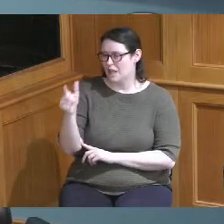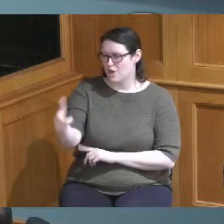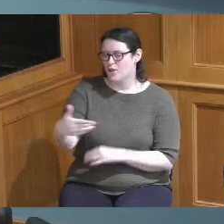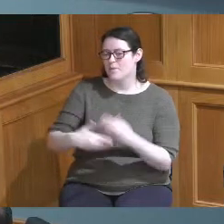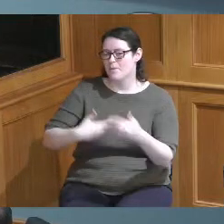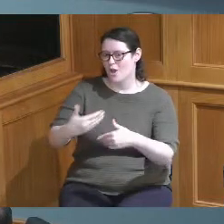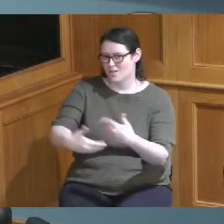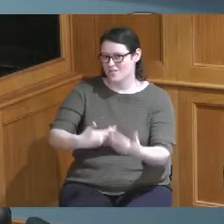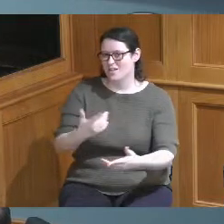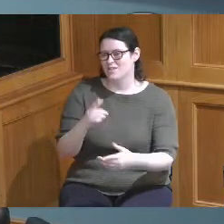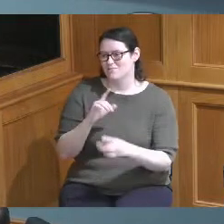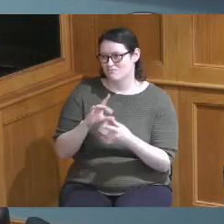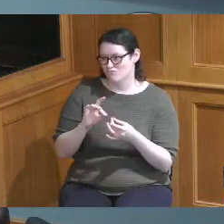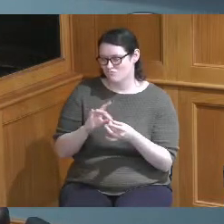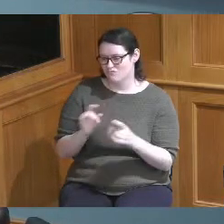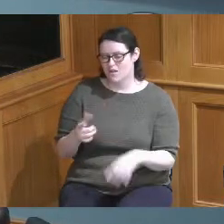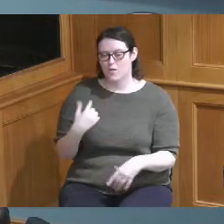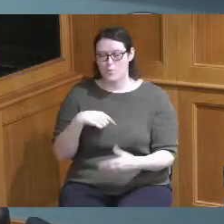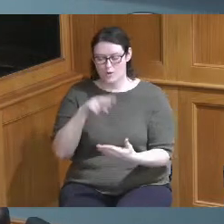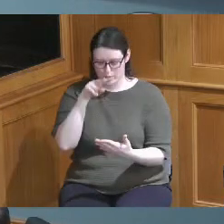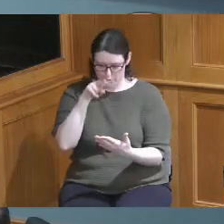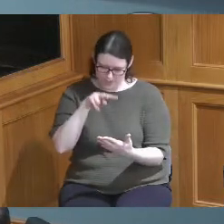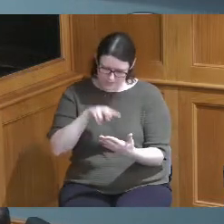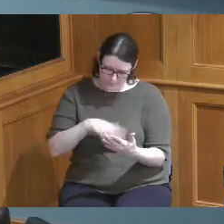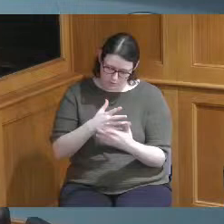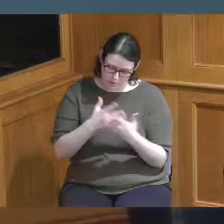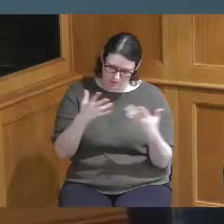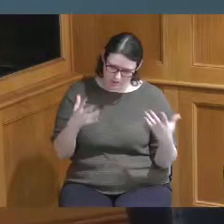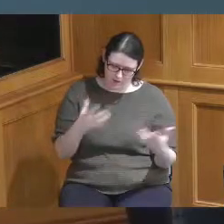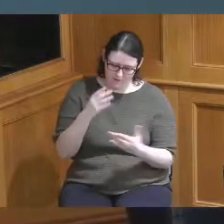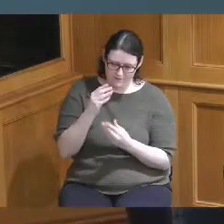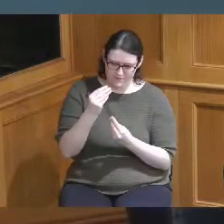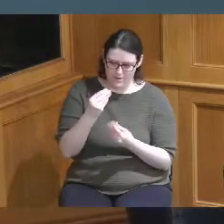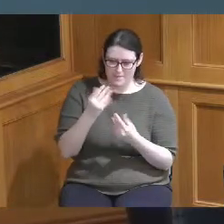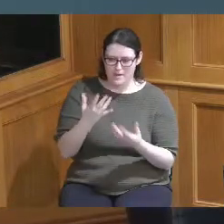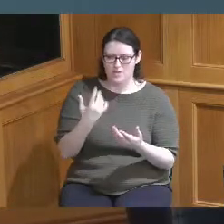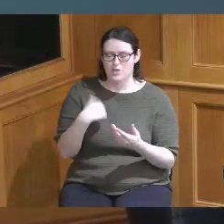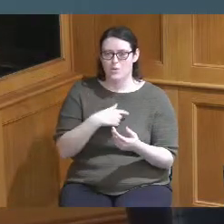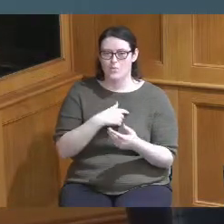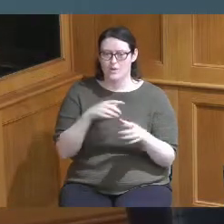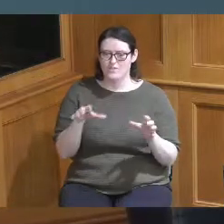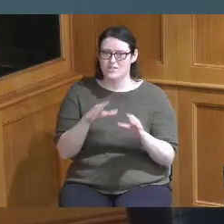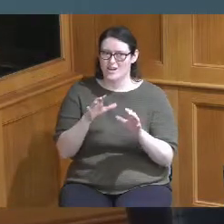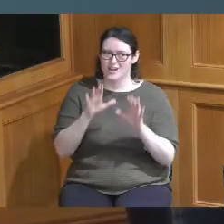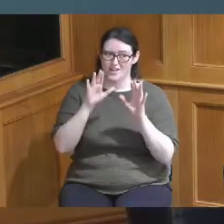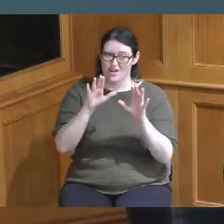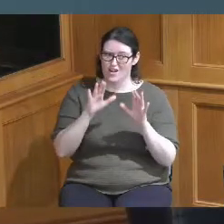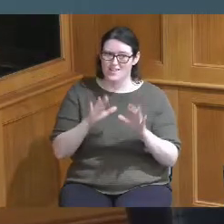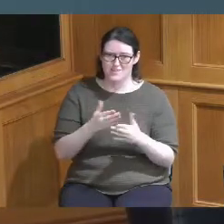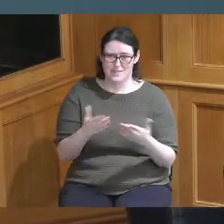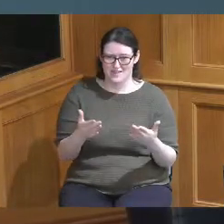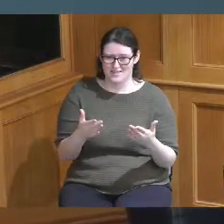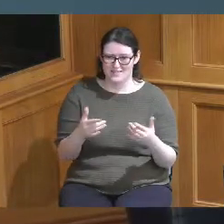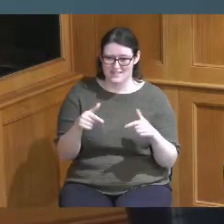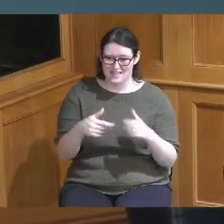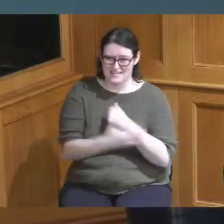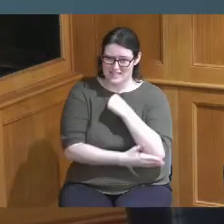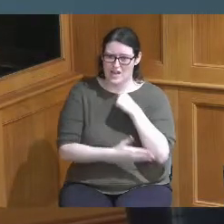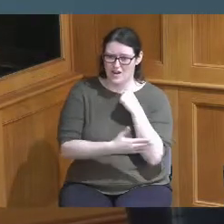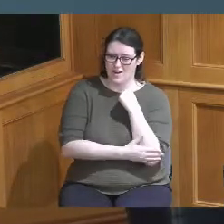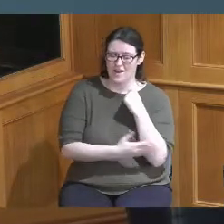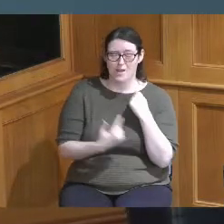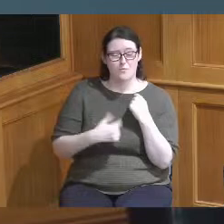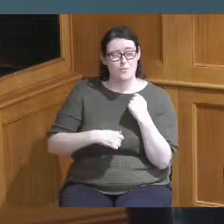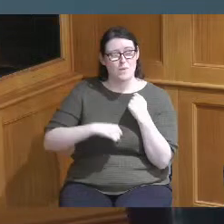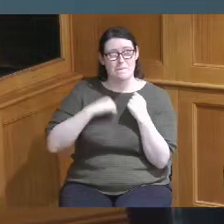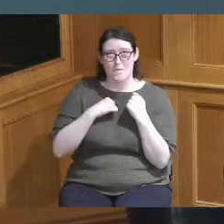process. But as we read through all of this, we've done and we're doing such great things in this county. And I'm so